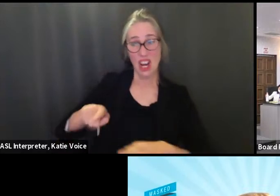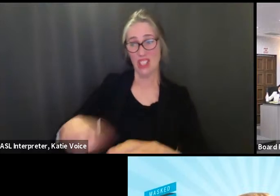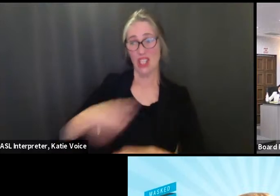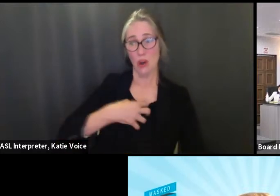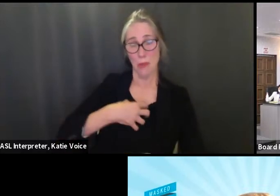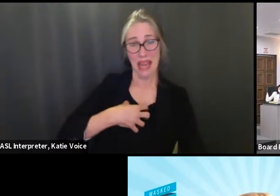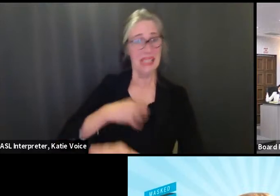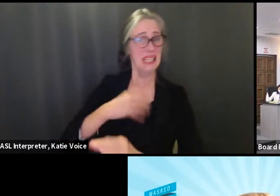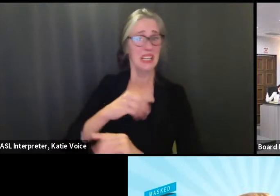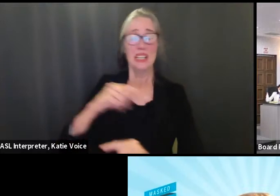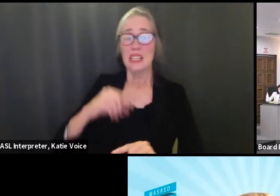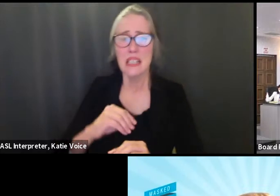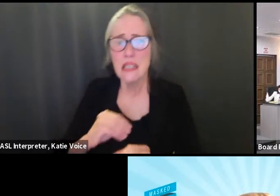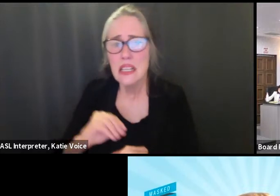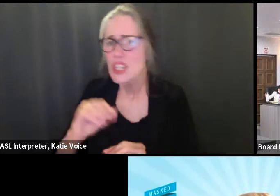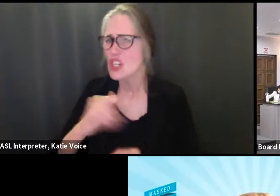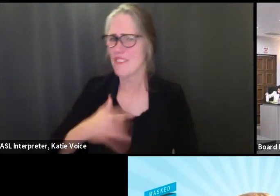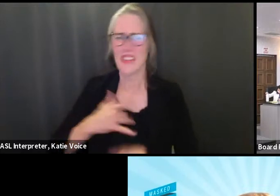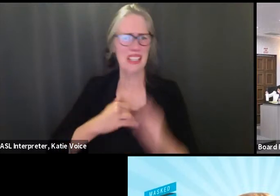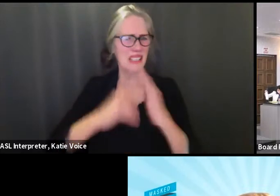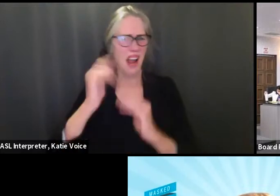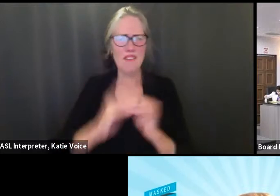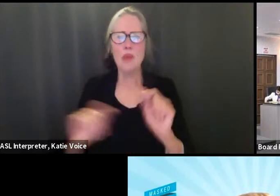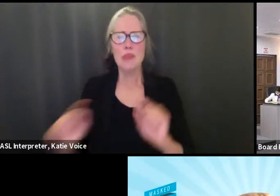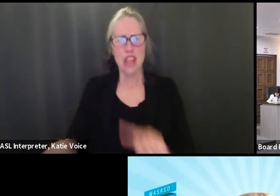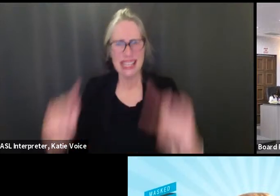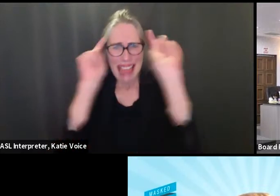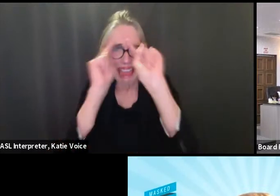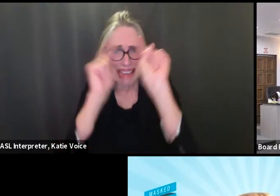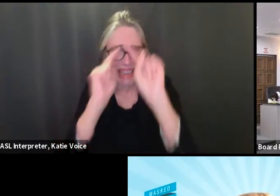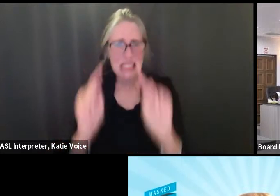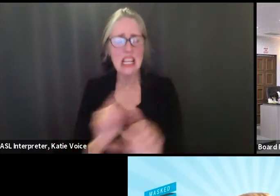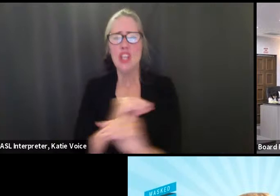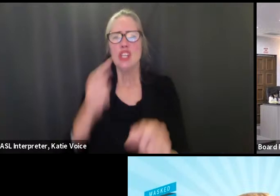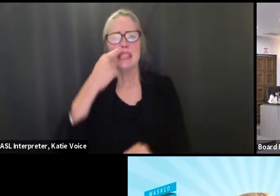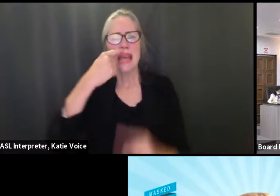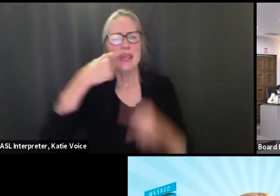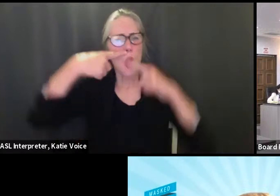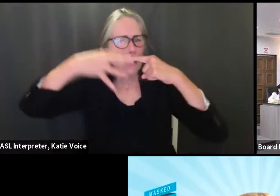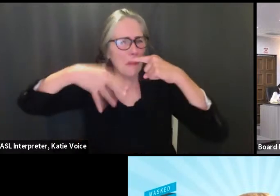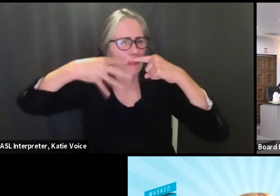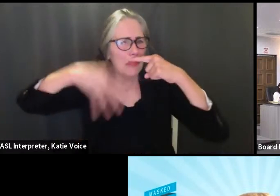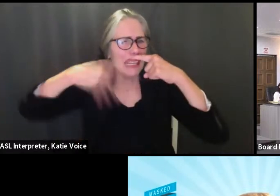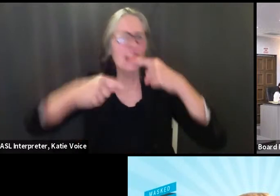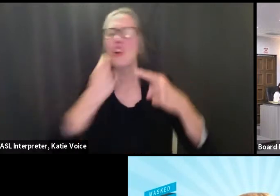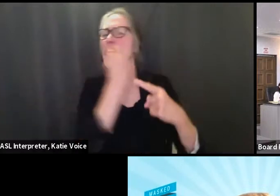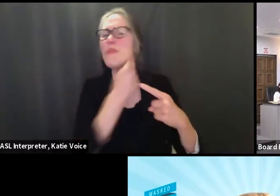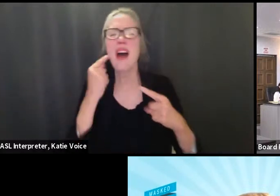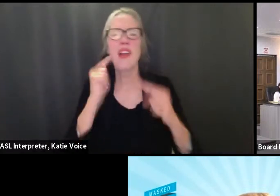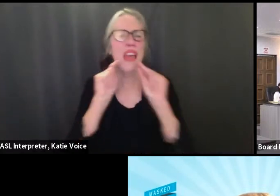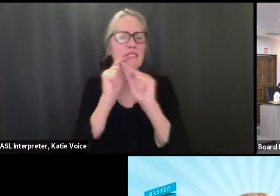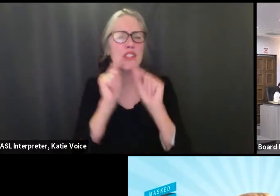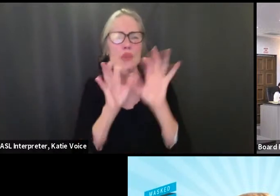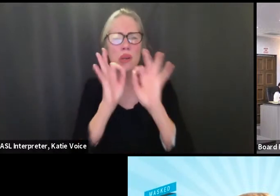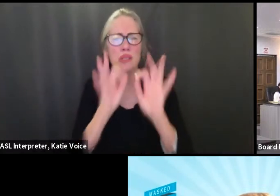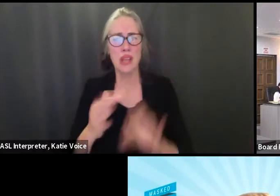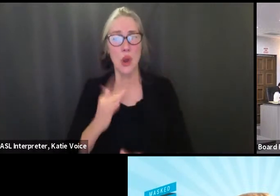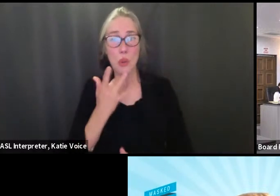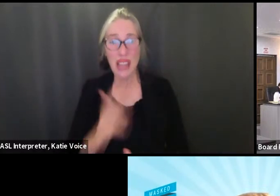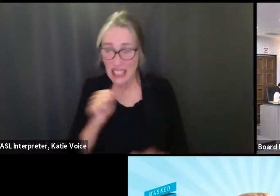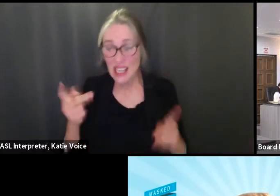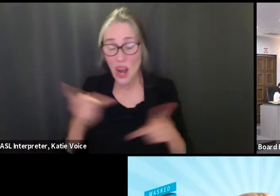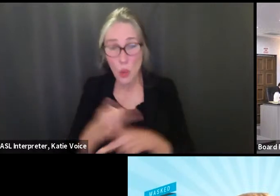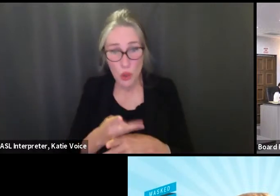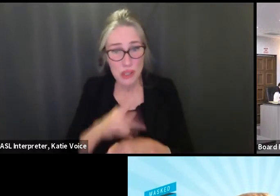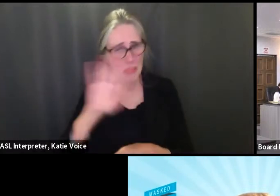nose dryness and overall discomfort, headaches. She's had nosebleeds and sores in her mouth. We're lucky it's not worse, but she's never